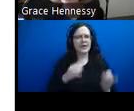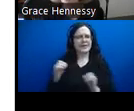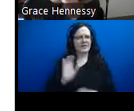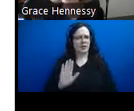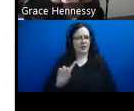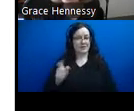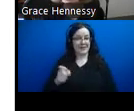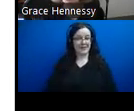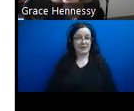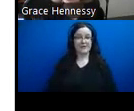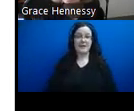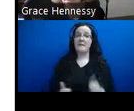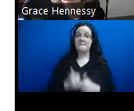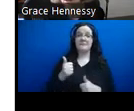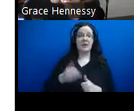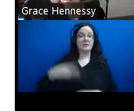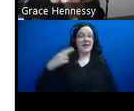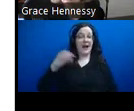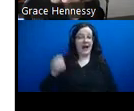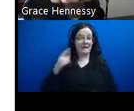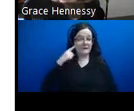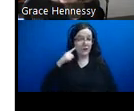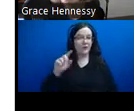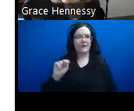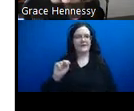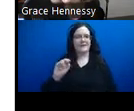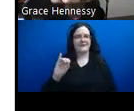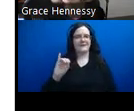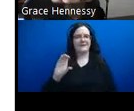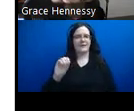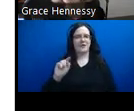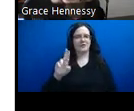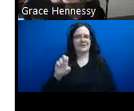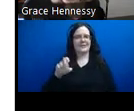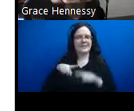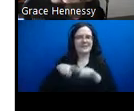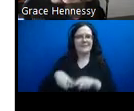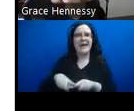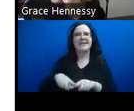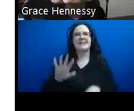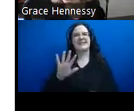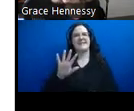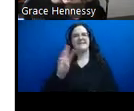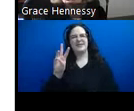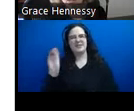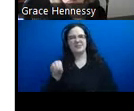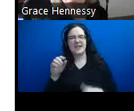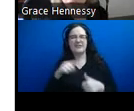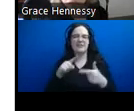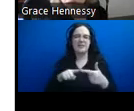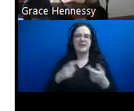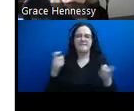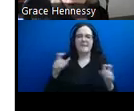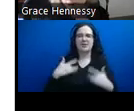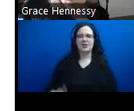highest rates were found for nicotine dependence, 56%, major depression, 30%, alcohol abuse,